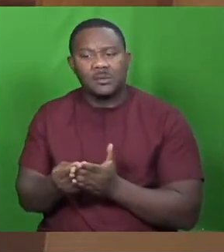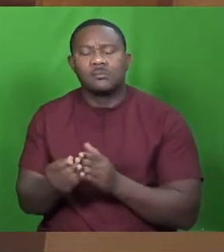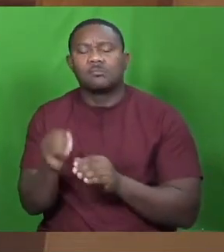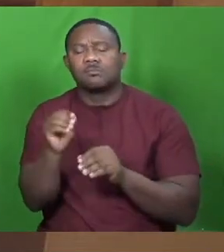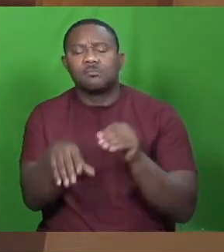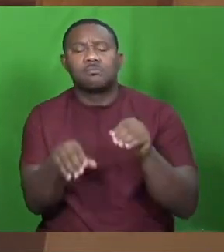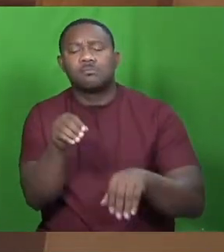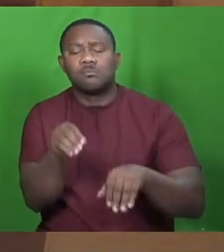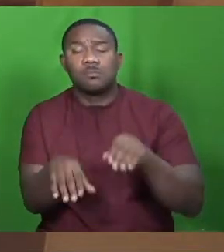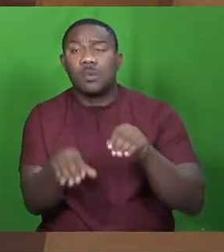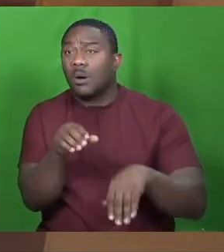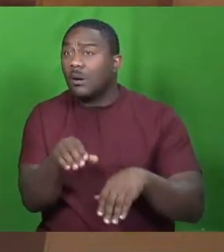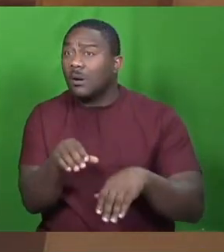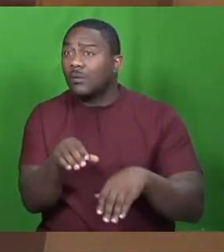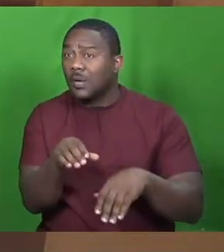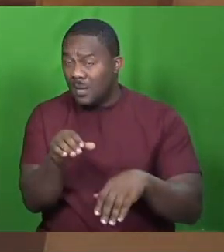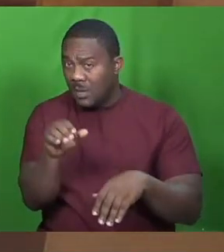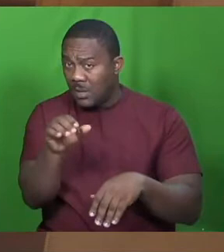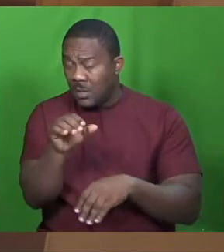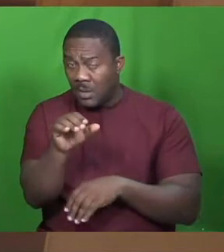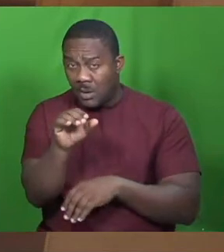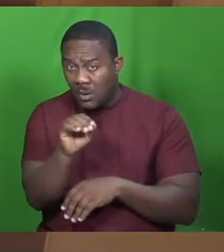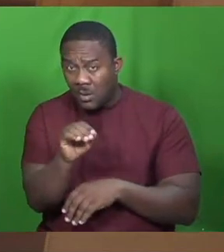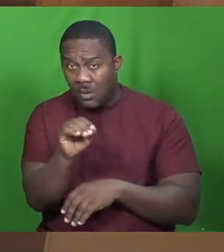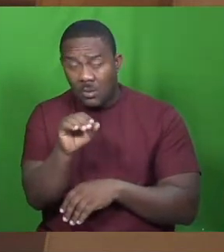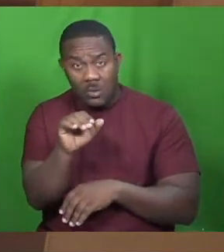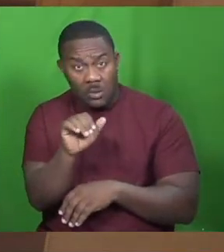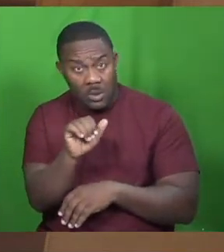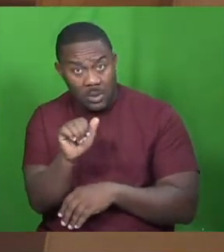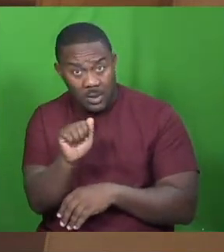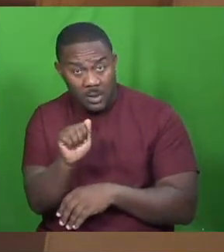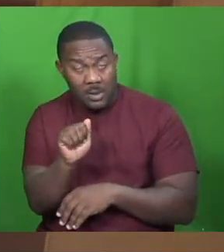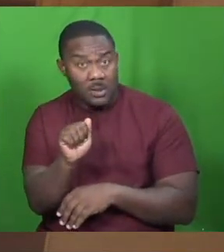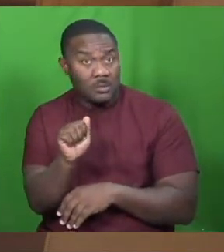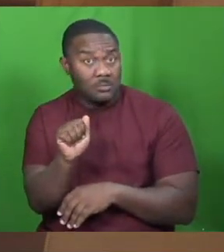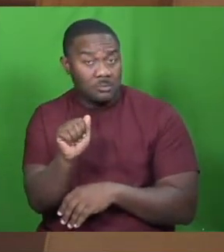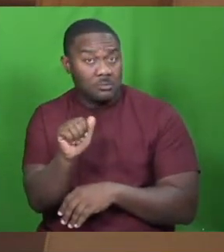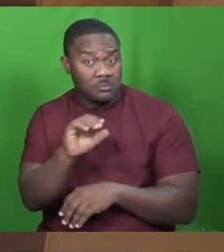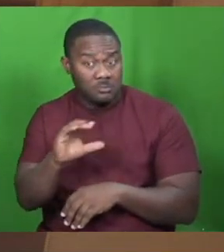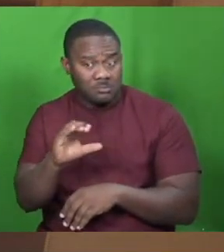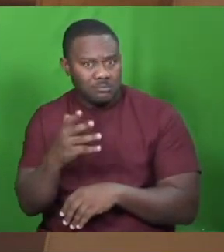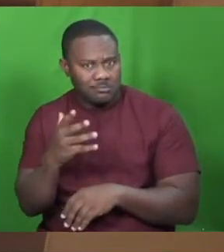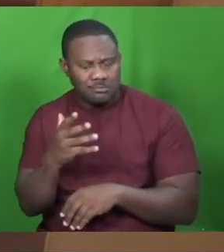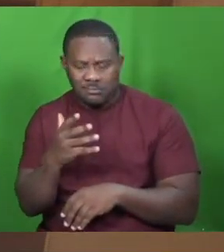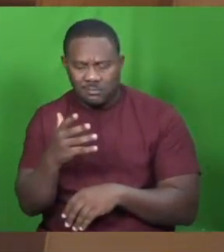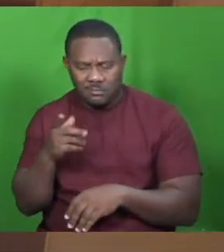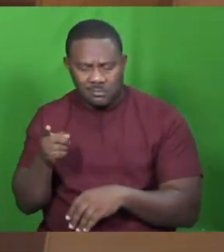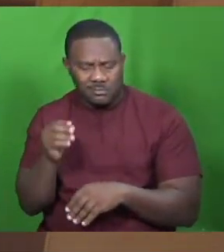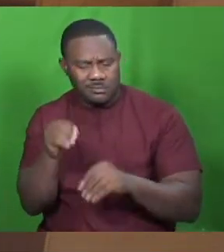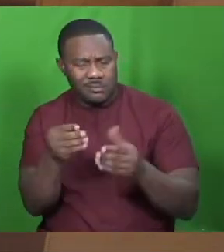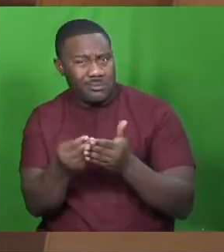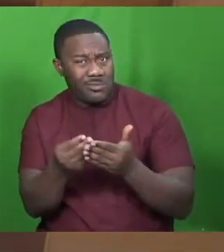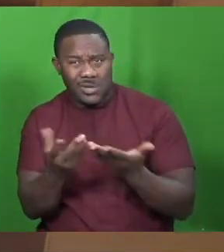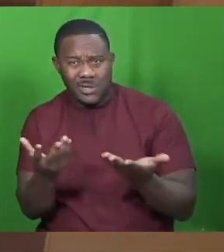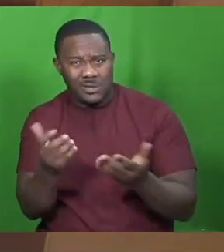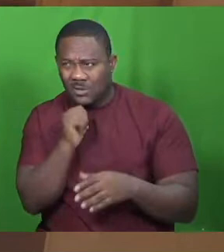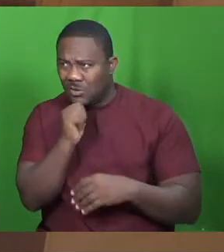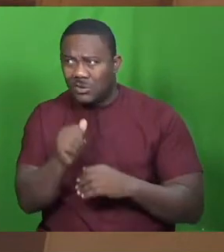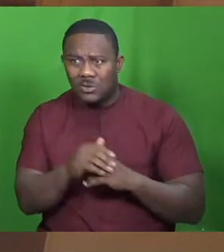provision of the convention, because activities under the convention will be aligned to the